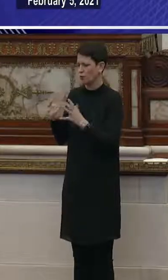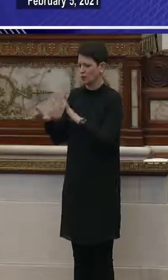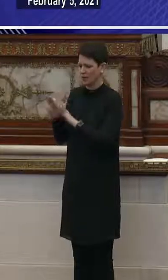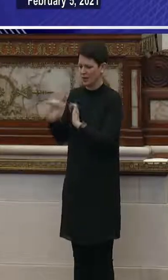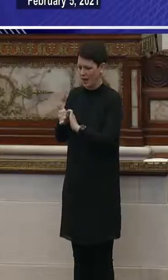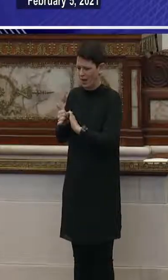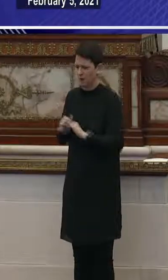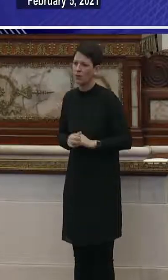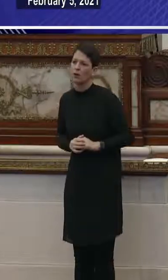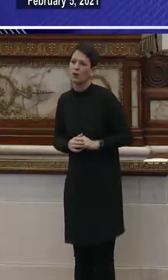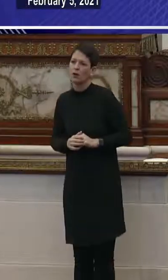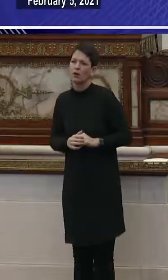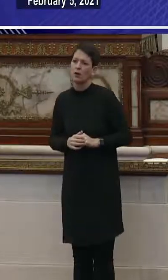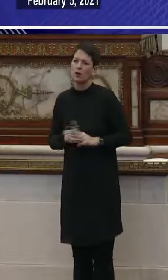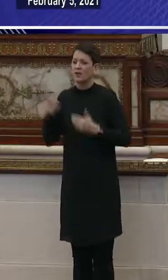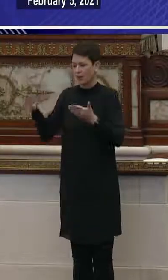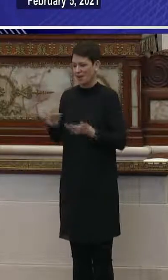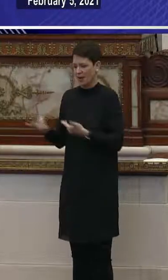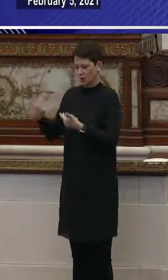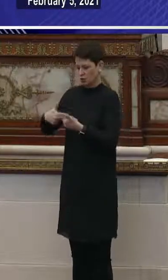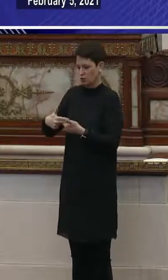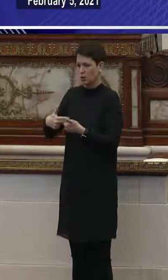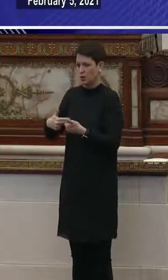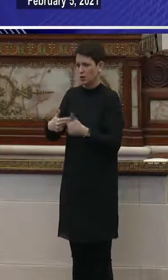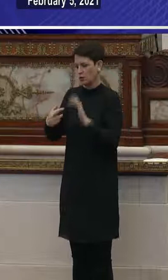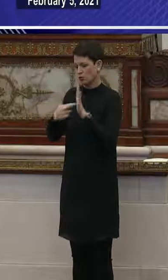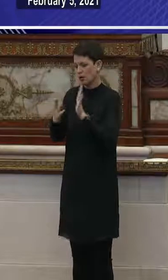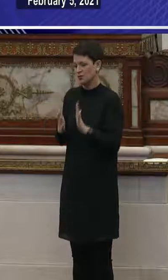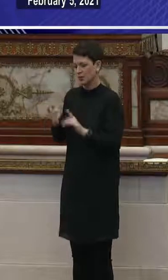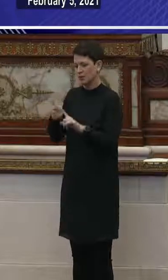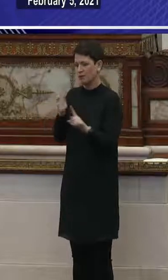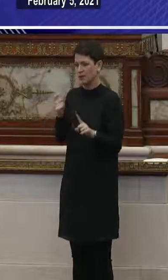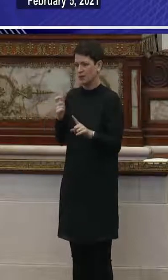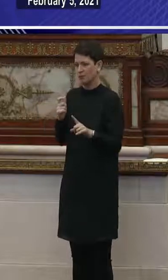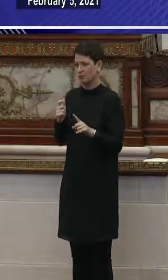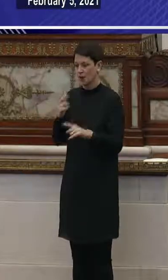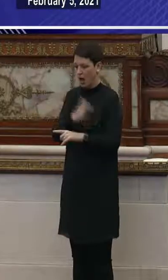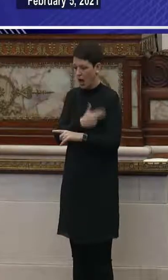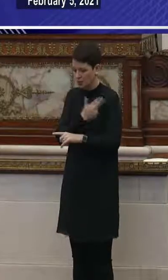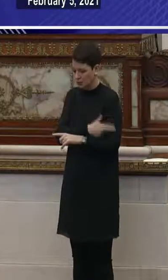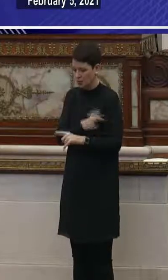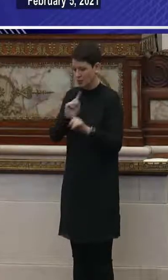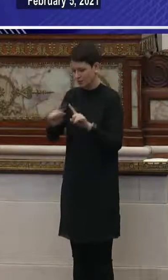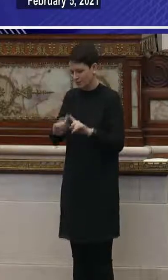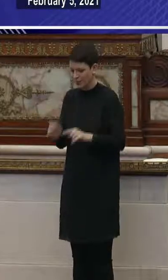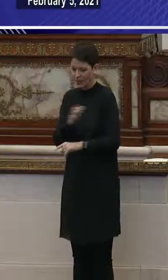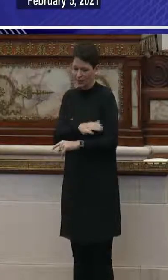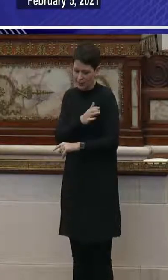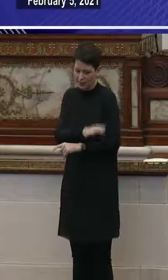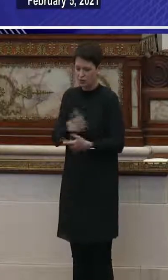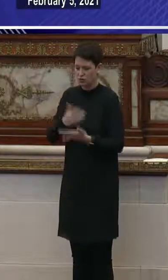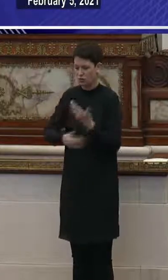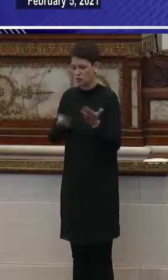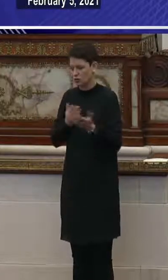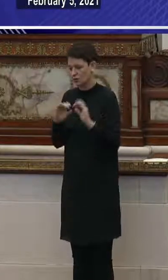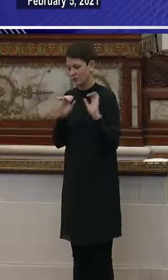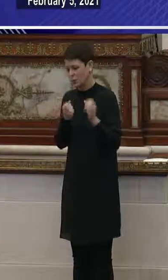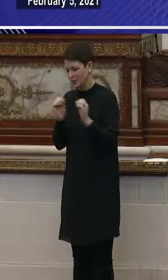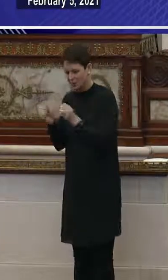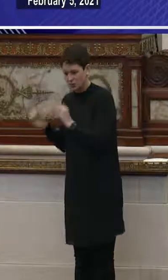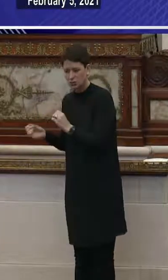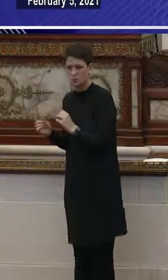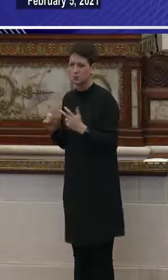together? They were invited to join. We sought representatives from the hospitals, from clinics, from social service